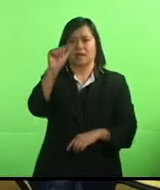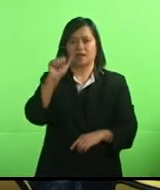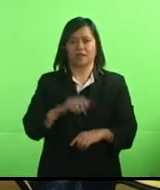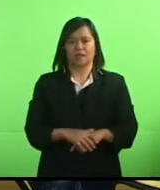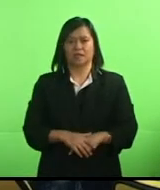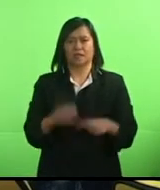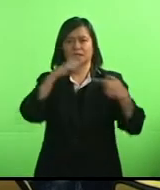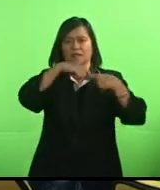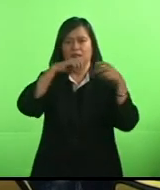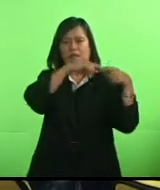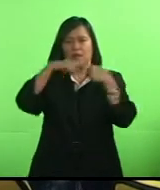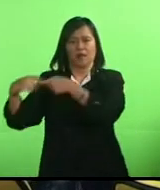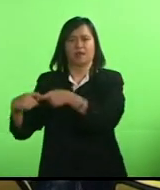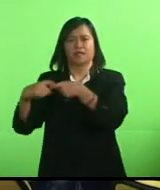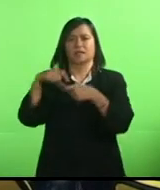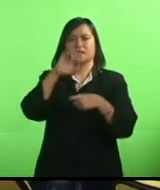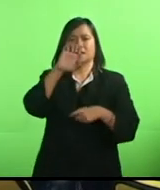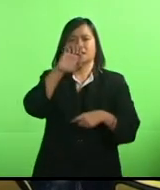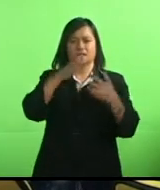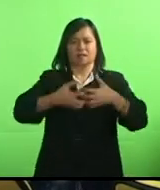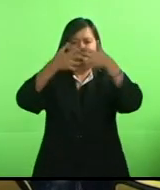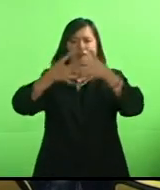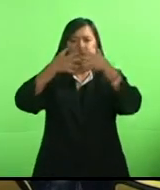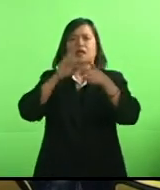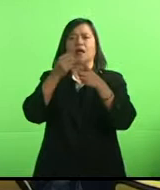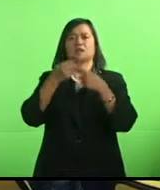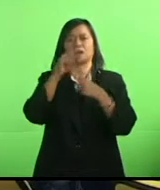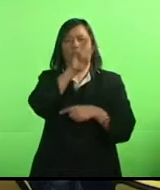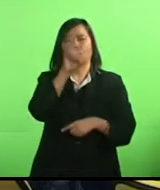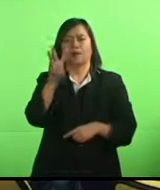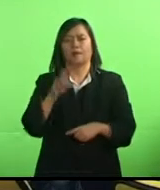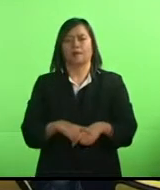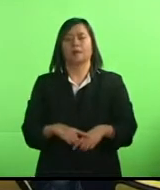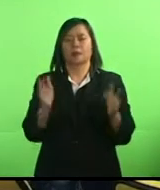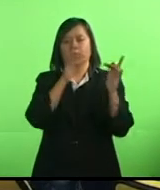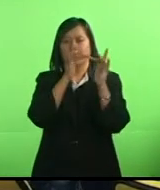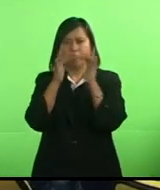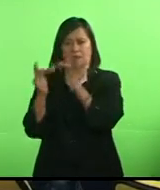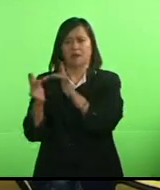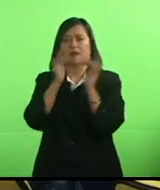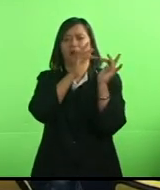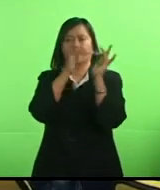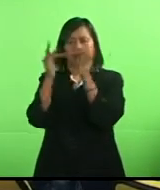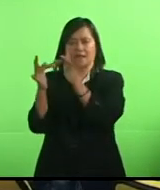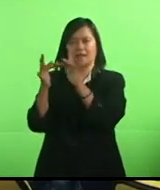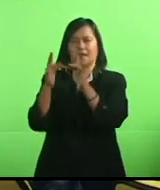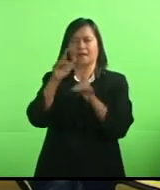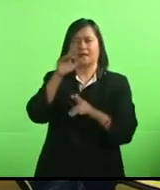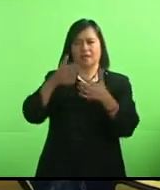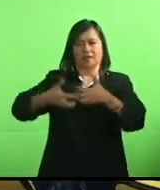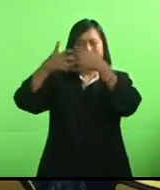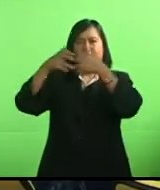Is it connecting engine or is it a website address? Connecting engines. Either search engines or